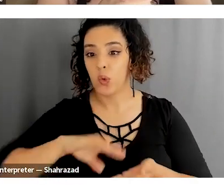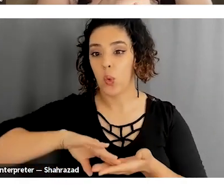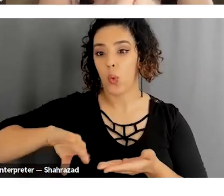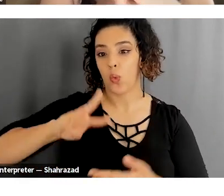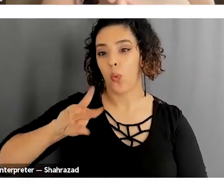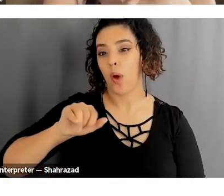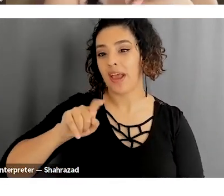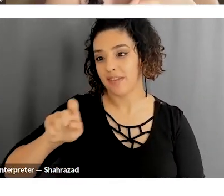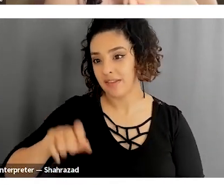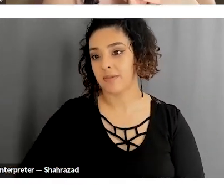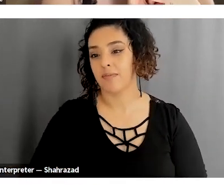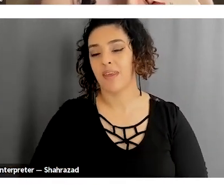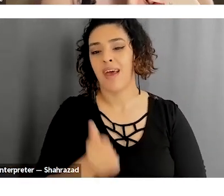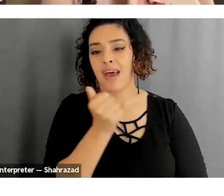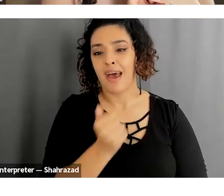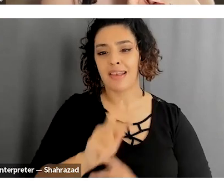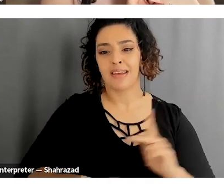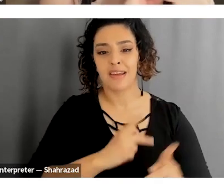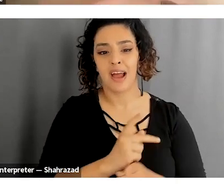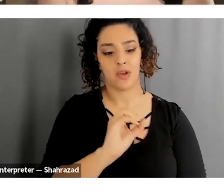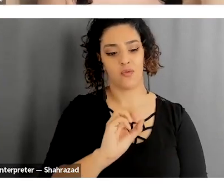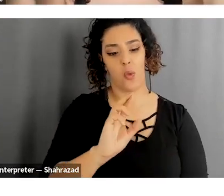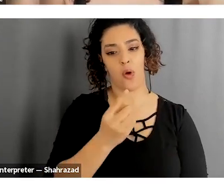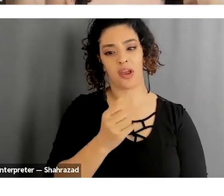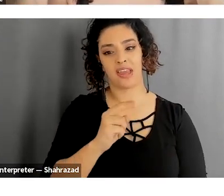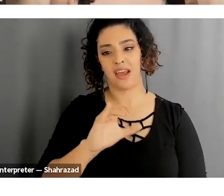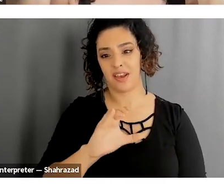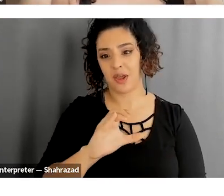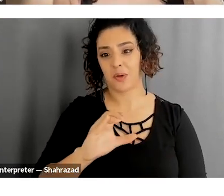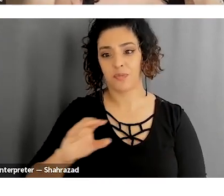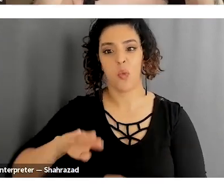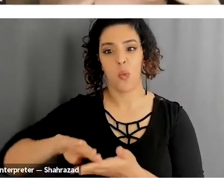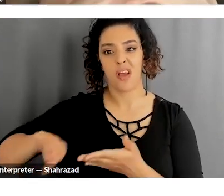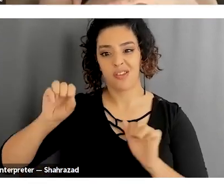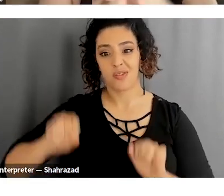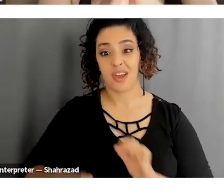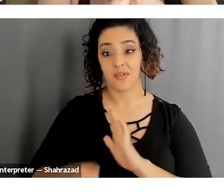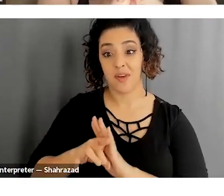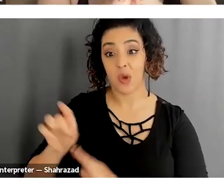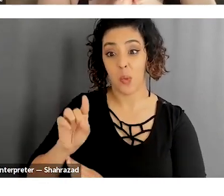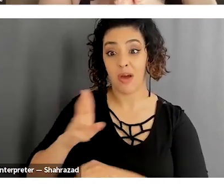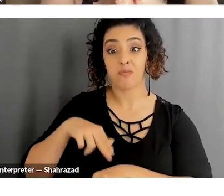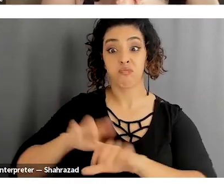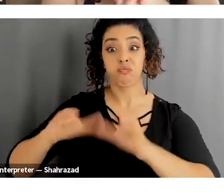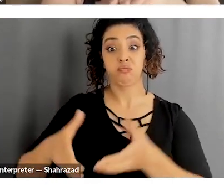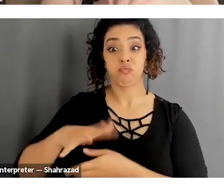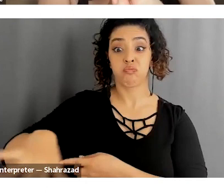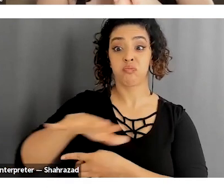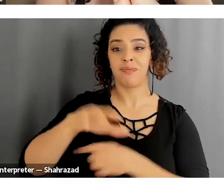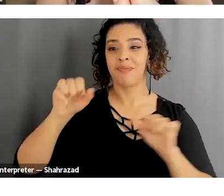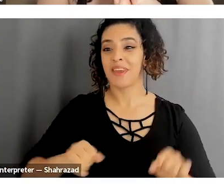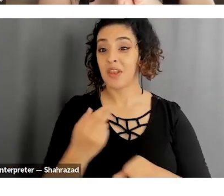any kind of organic waste besides, that you can find in nature that can be used to dye